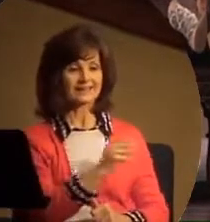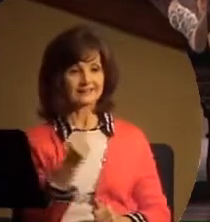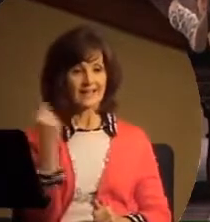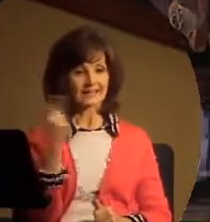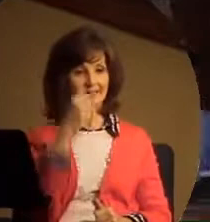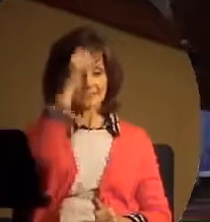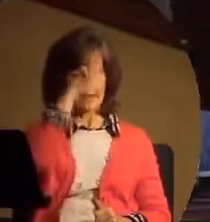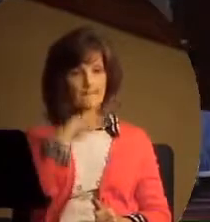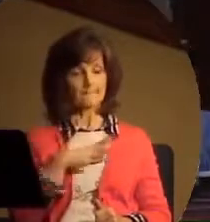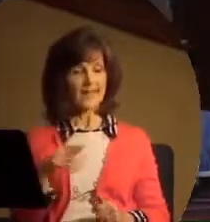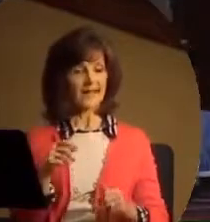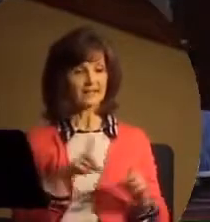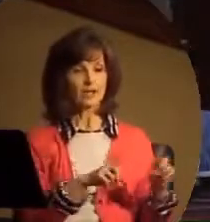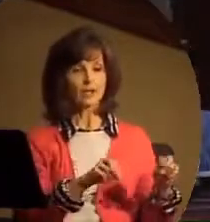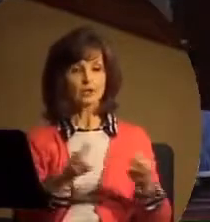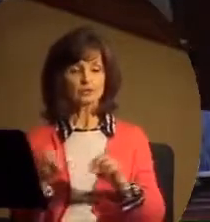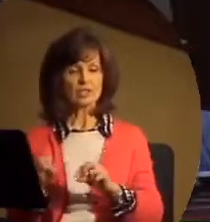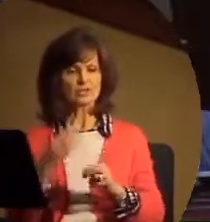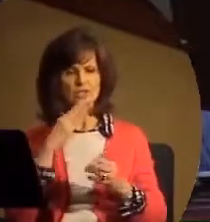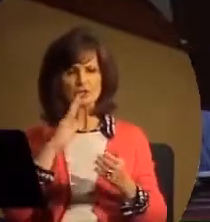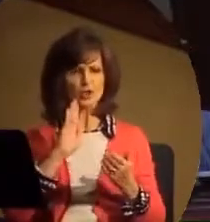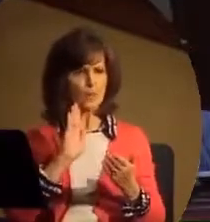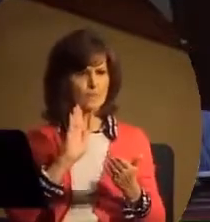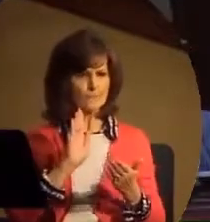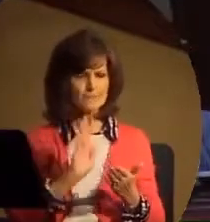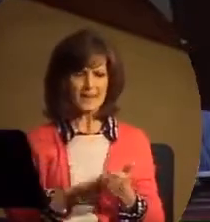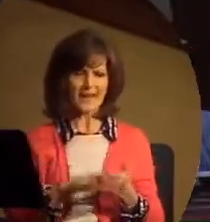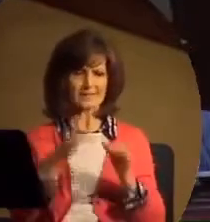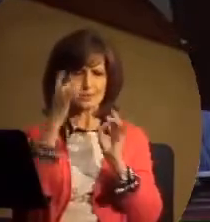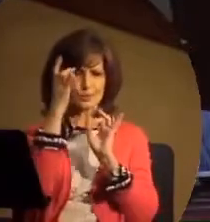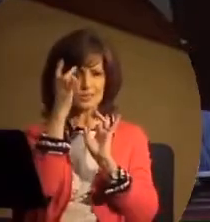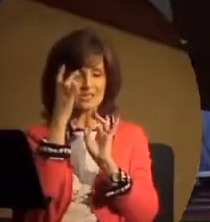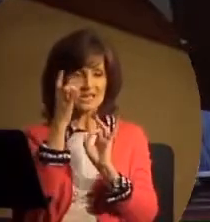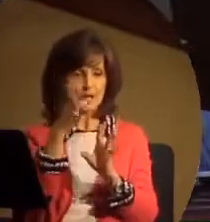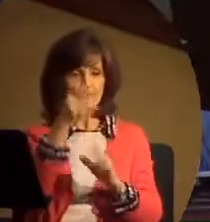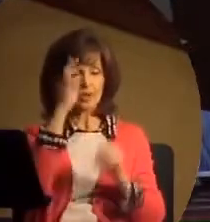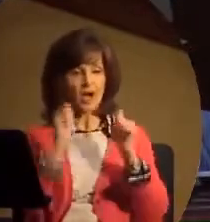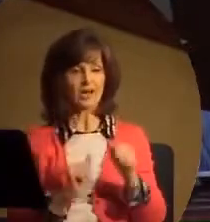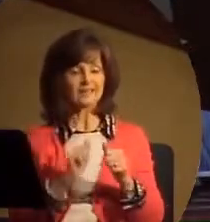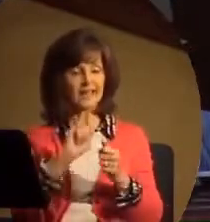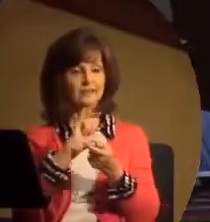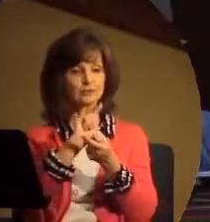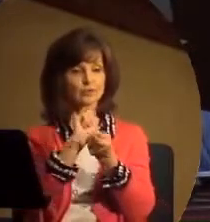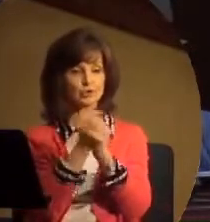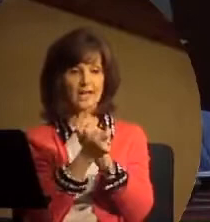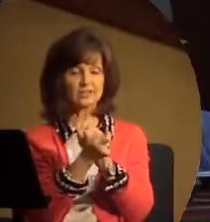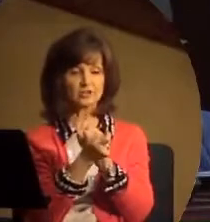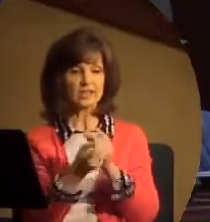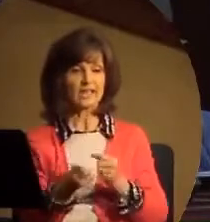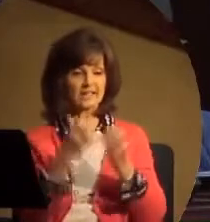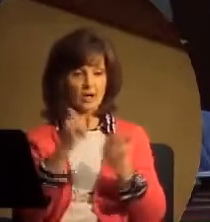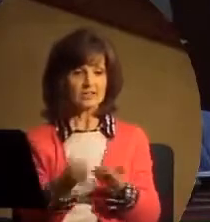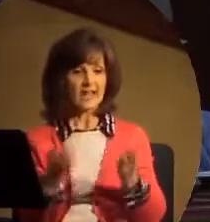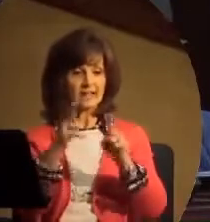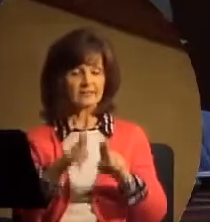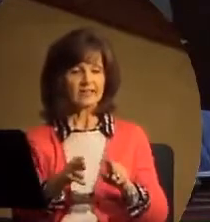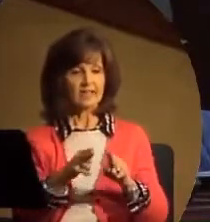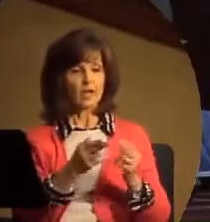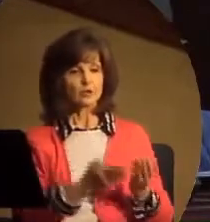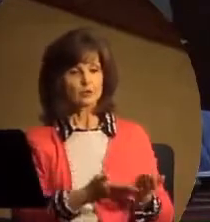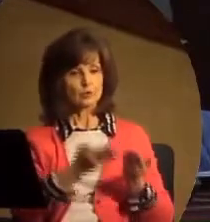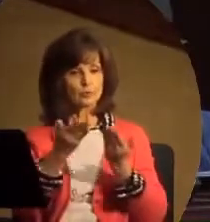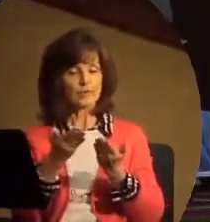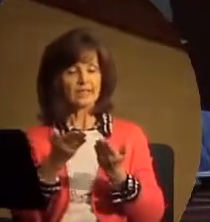that man does that is so bad, so terrible, and God can turn it around and cause that event to bring praise to